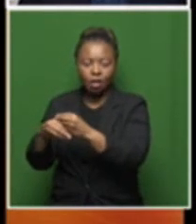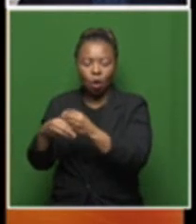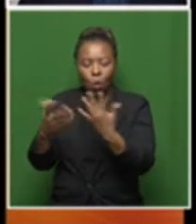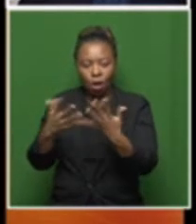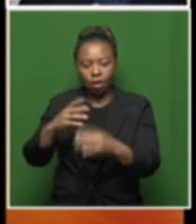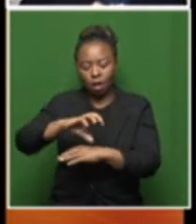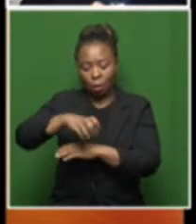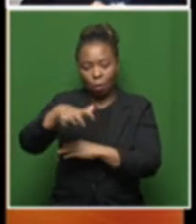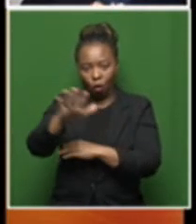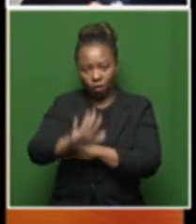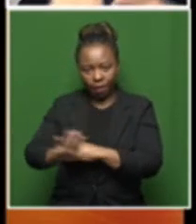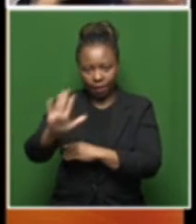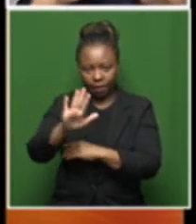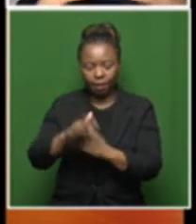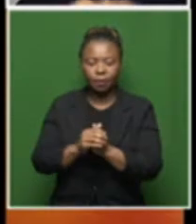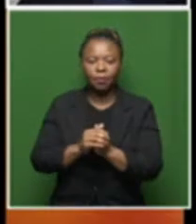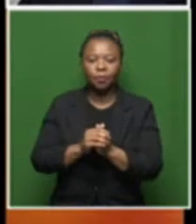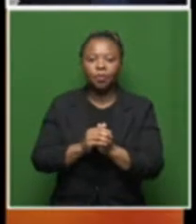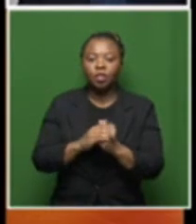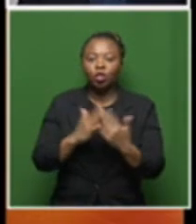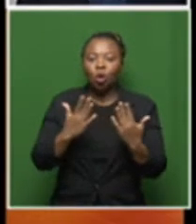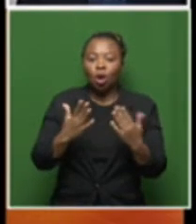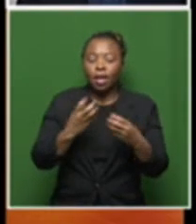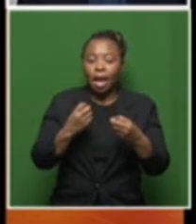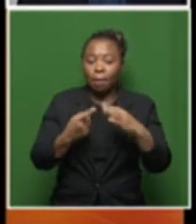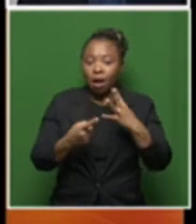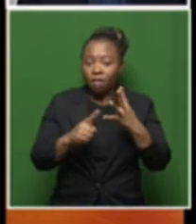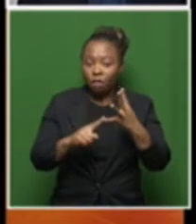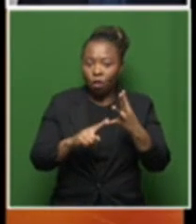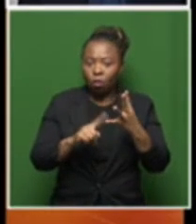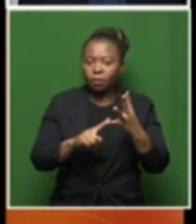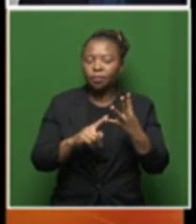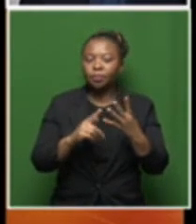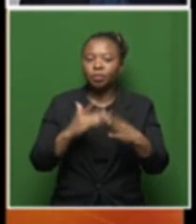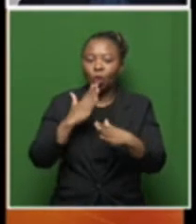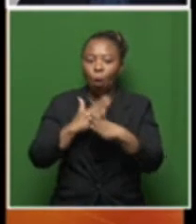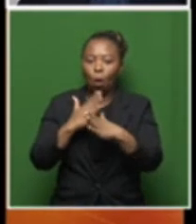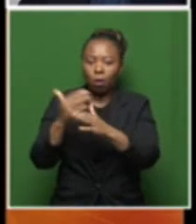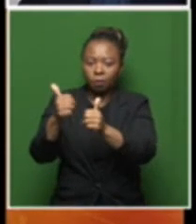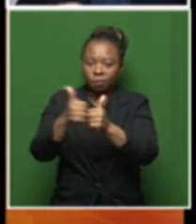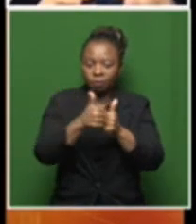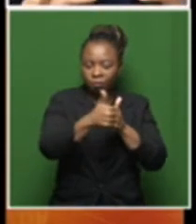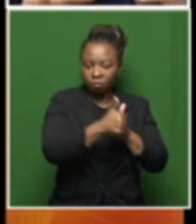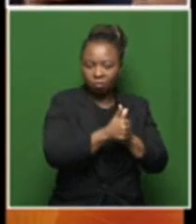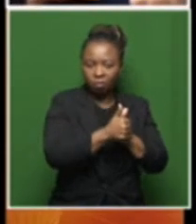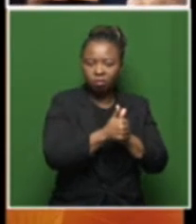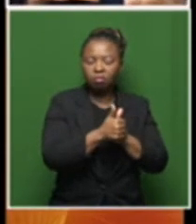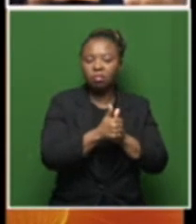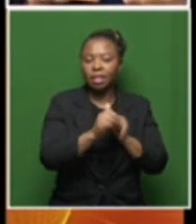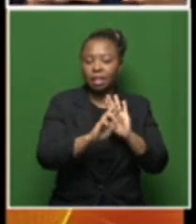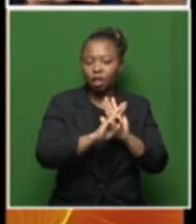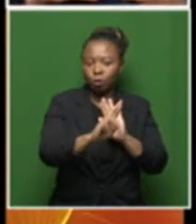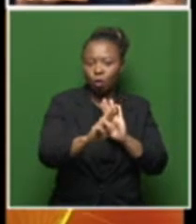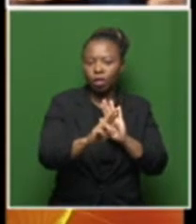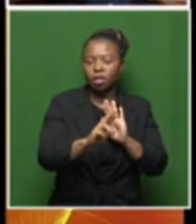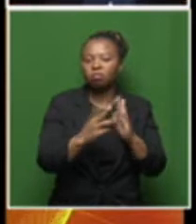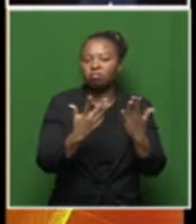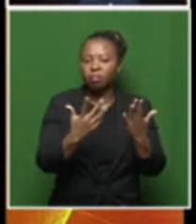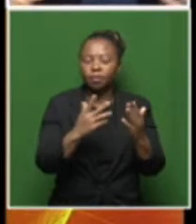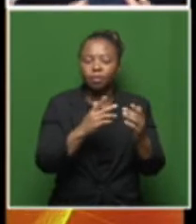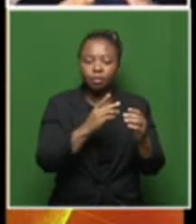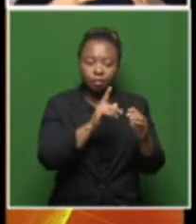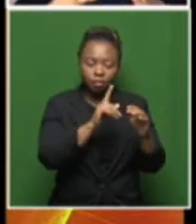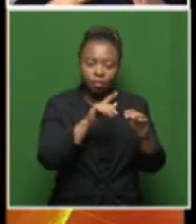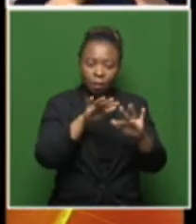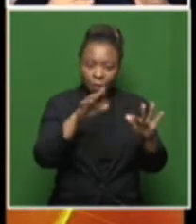province. But the big thing for us is number 4, our coordinated platform response. And it's about coordinated movement of patients coming